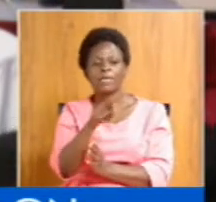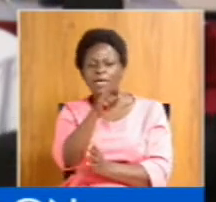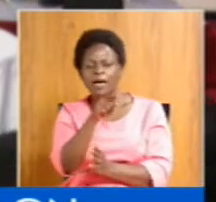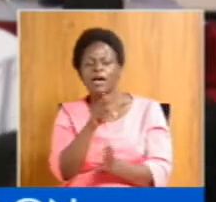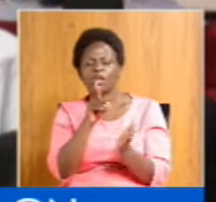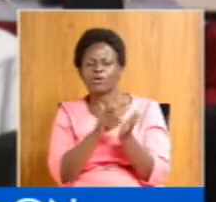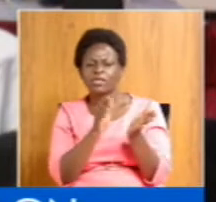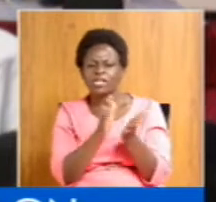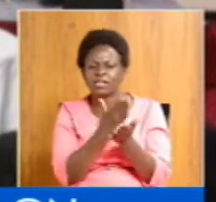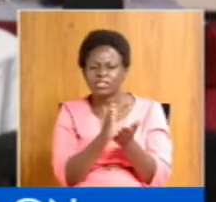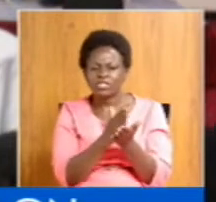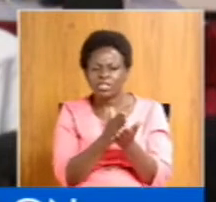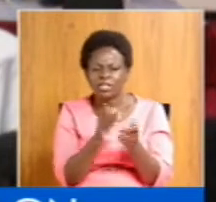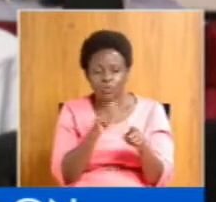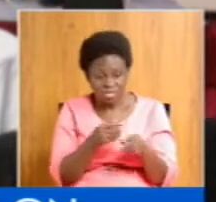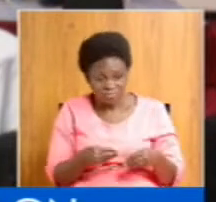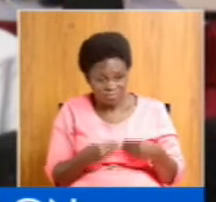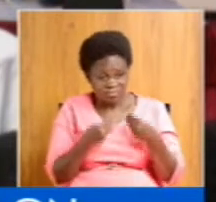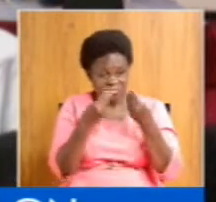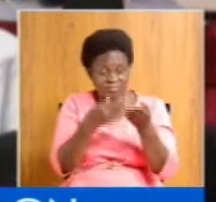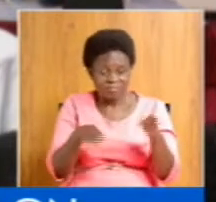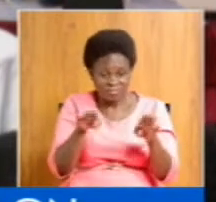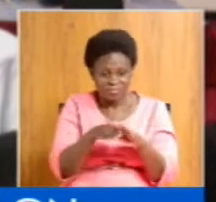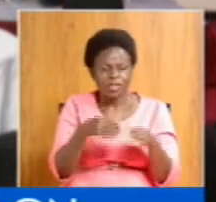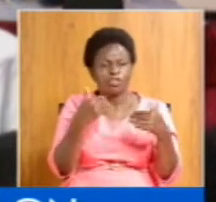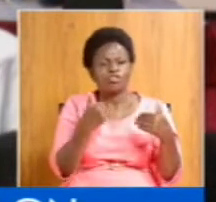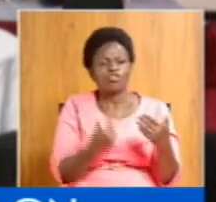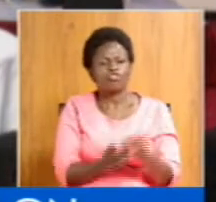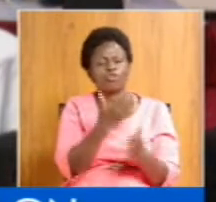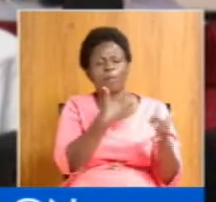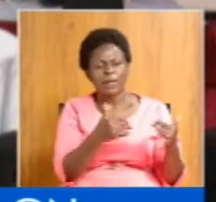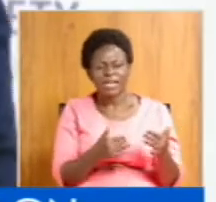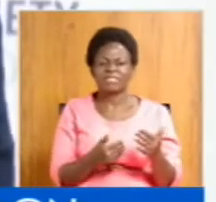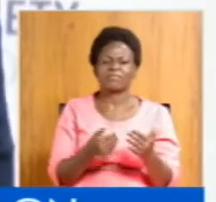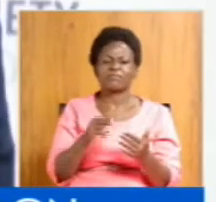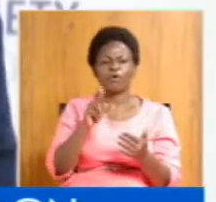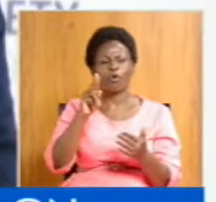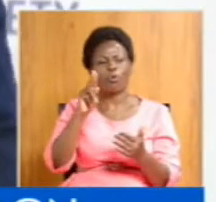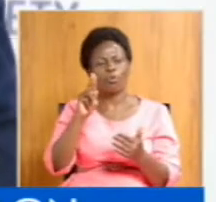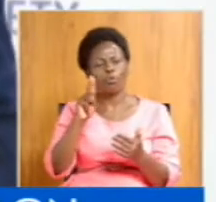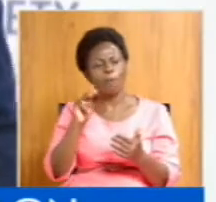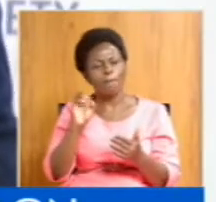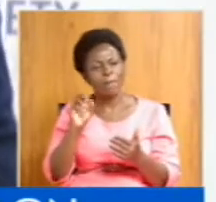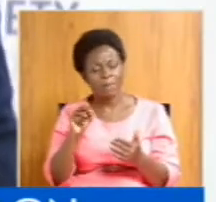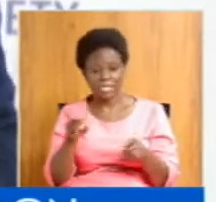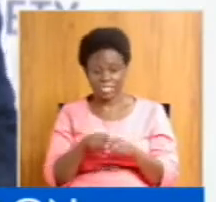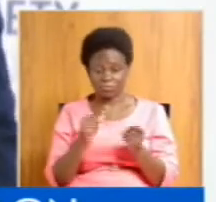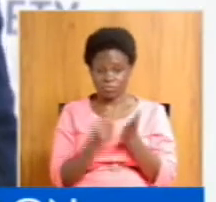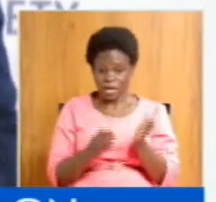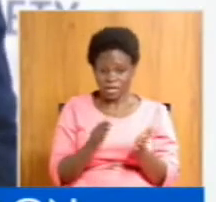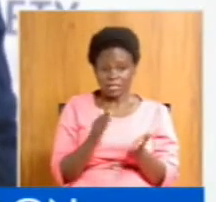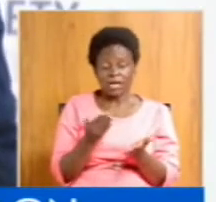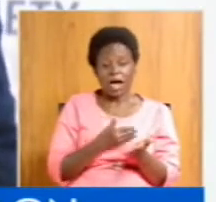that when the IPO was issued, we have new players owning Wumeme. There is a certain class of Ugandans that are now shareholders